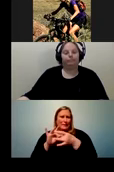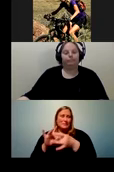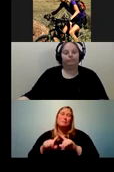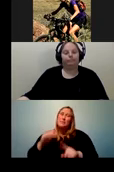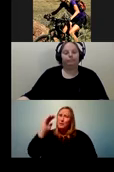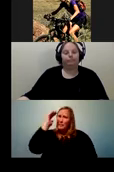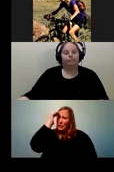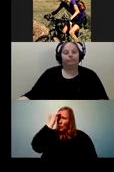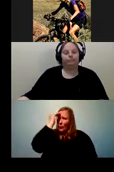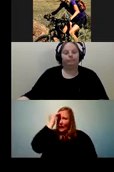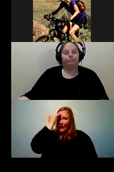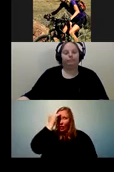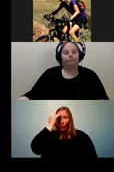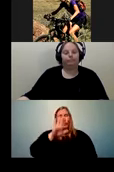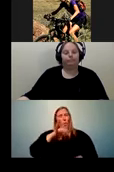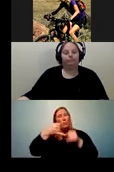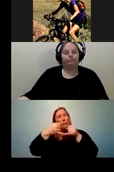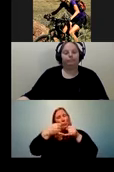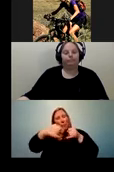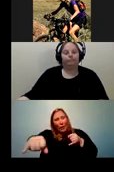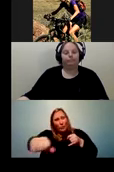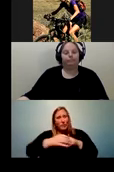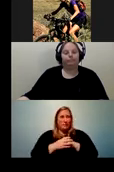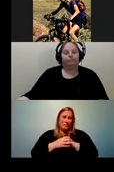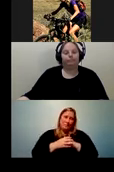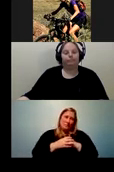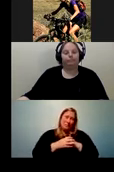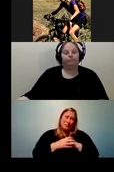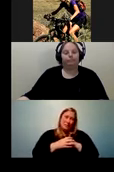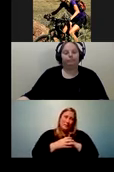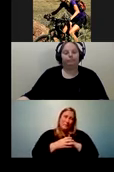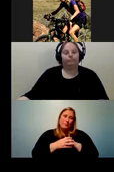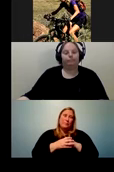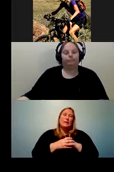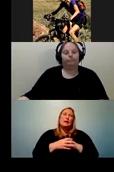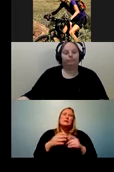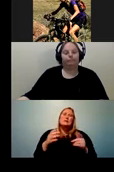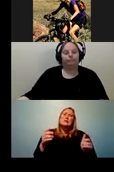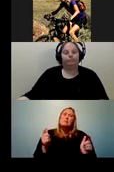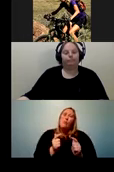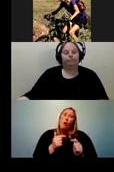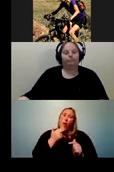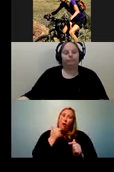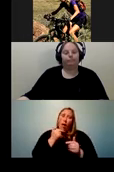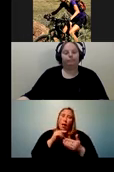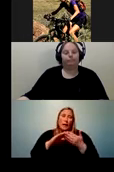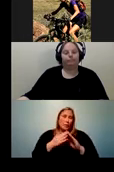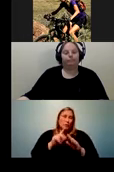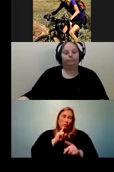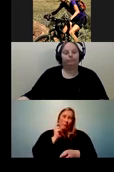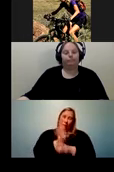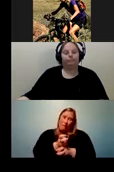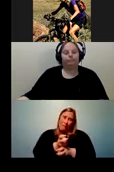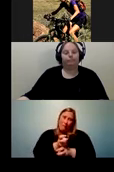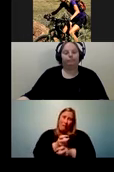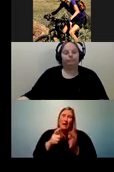about with our boundaries. Small communities are especially difficult, but there are situations even in